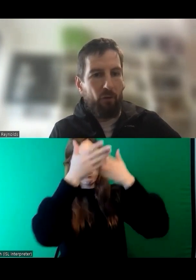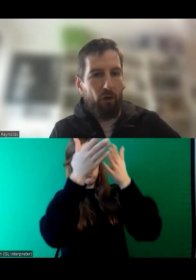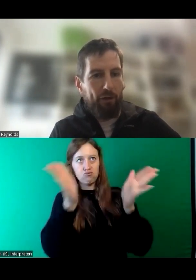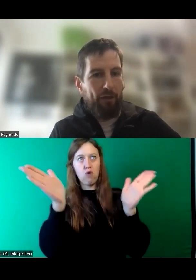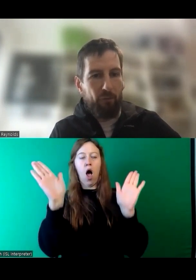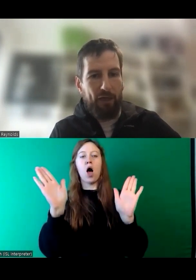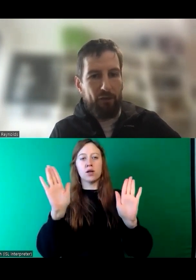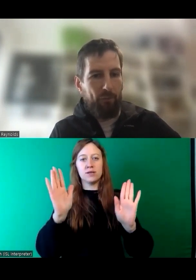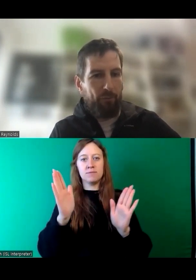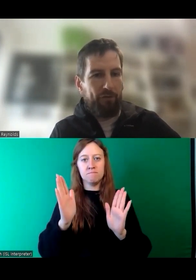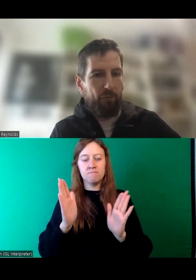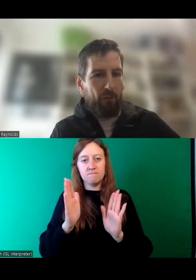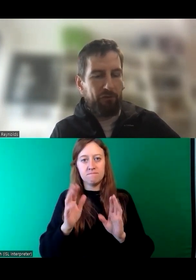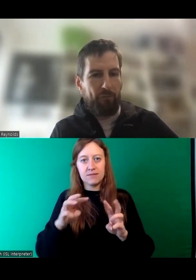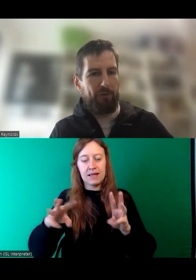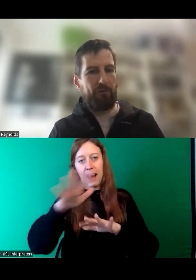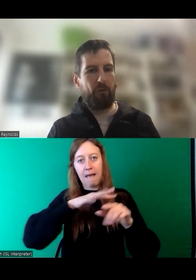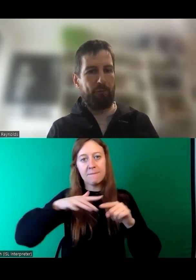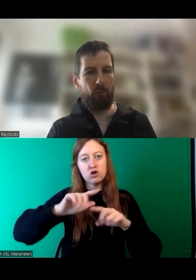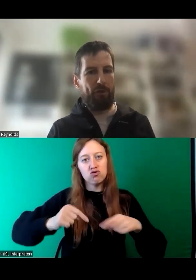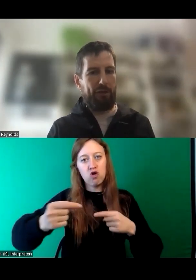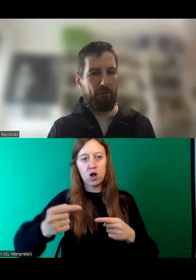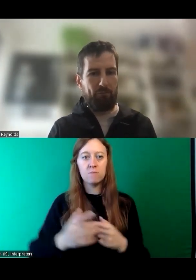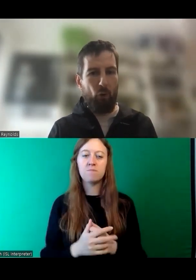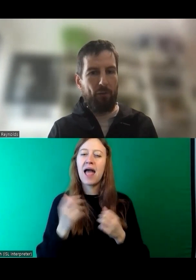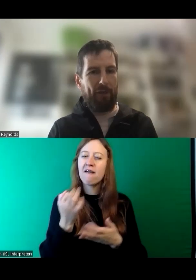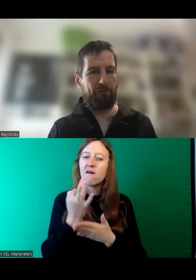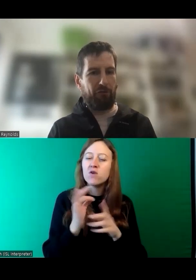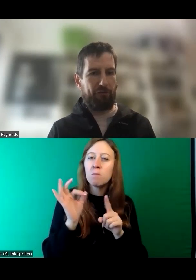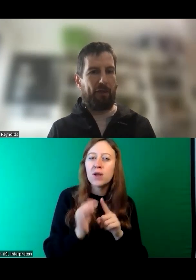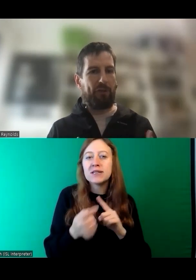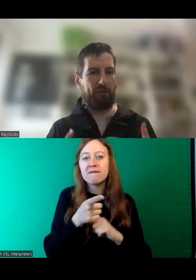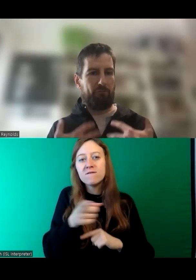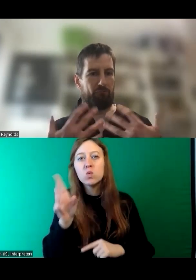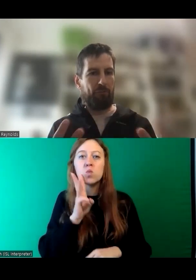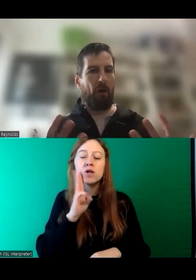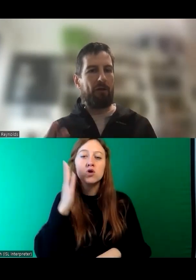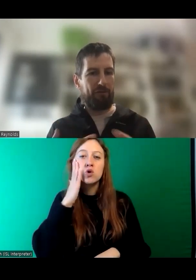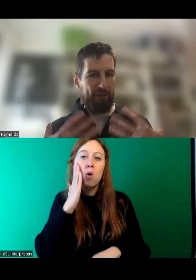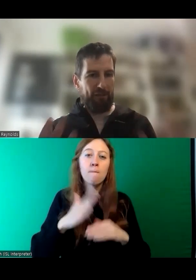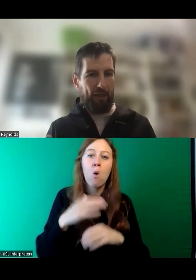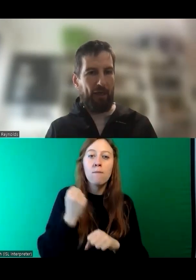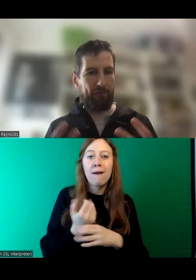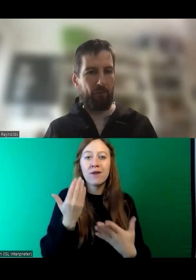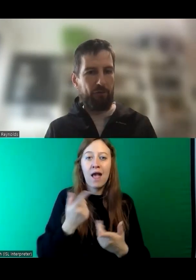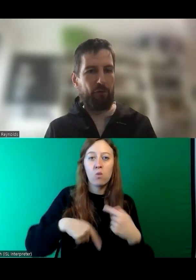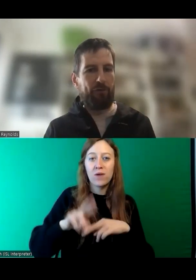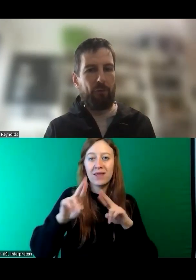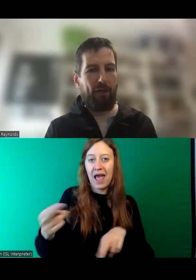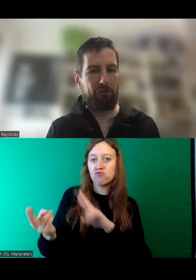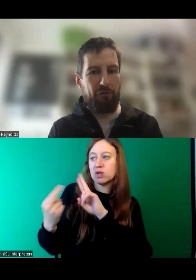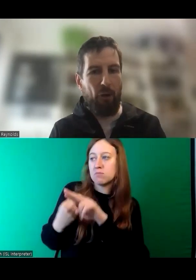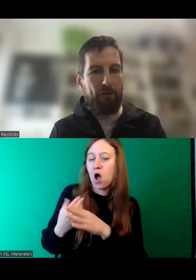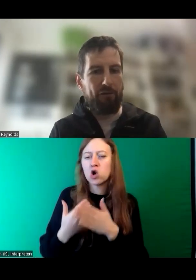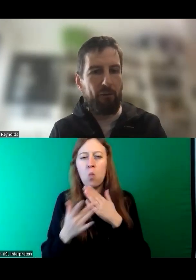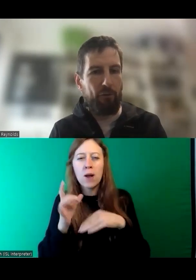struggles and so on. And so I had a couple of points as well, which I'll maybe, if people want to hear more about just how we can respond and some of the tools that we